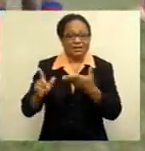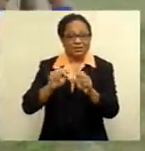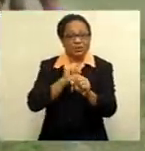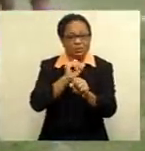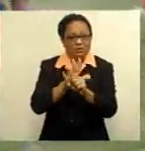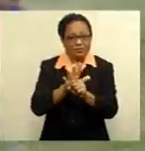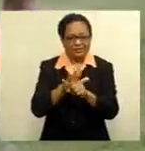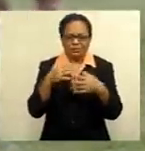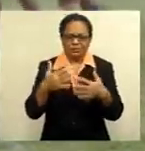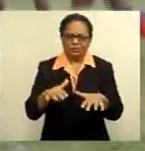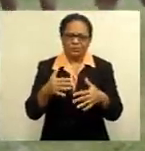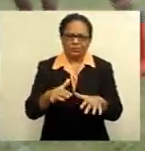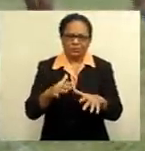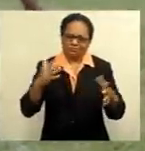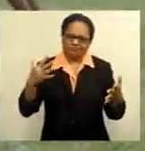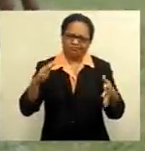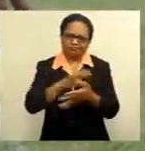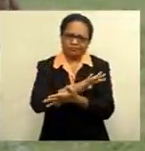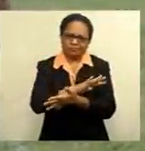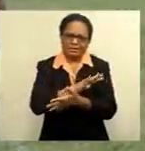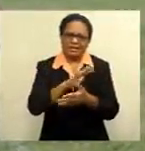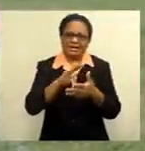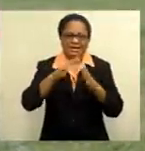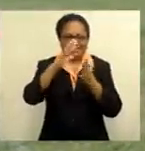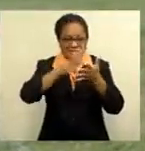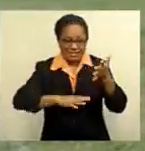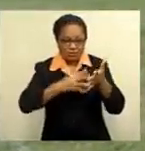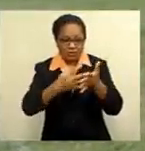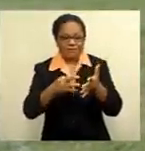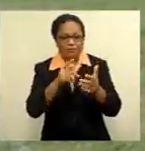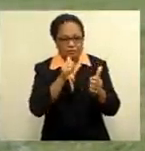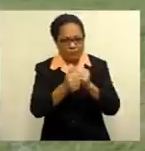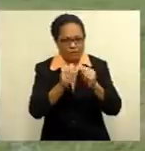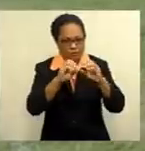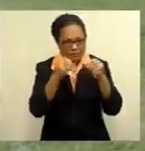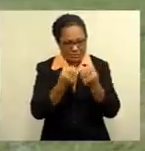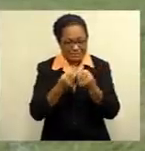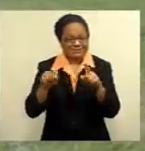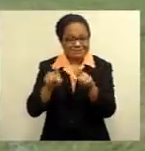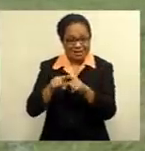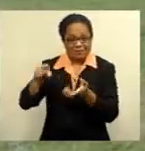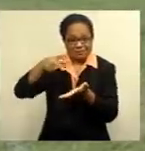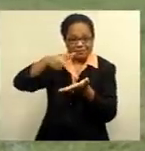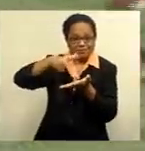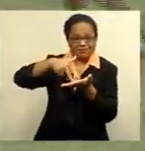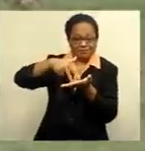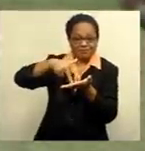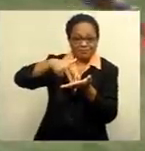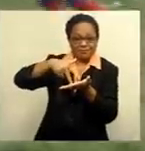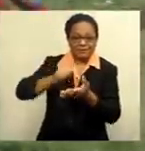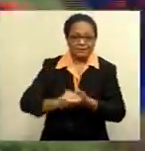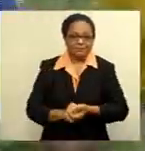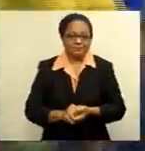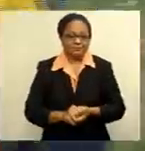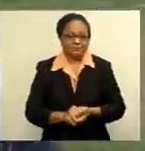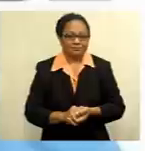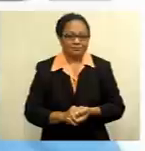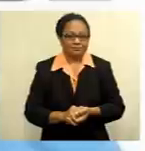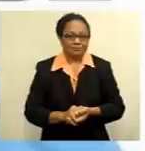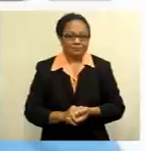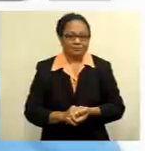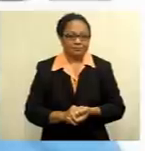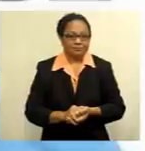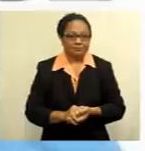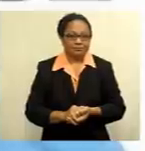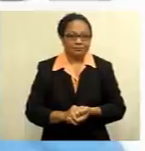has disrupted a lot of sporting events planned for this year, including FNRL's competitions. I know that I